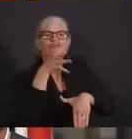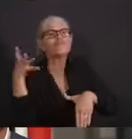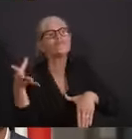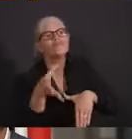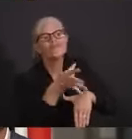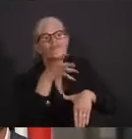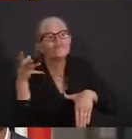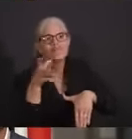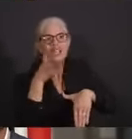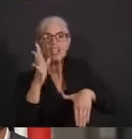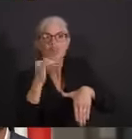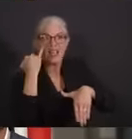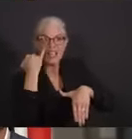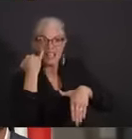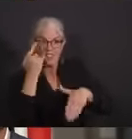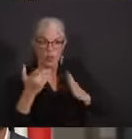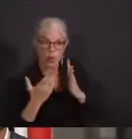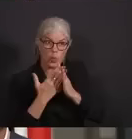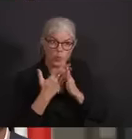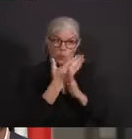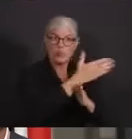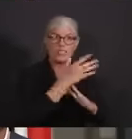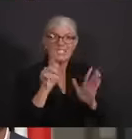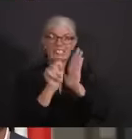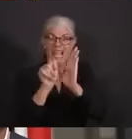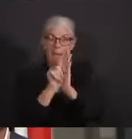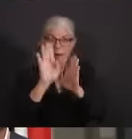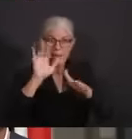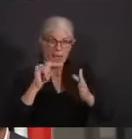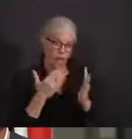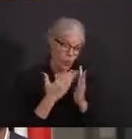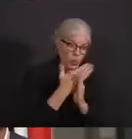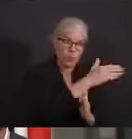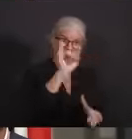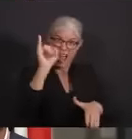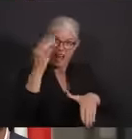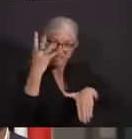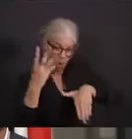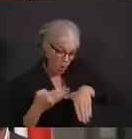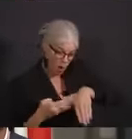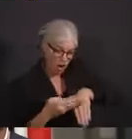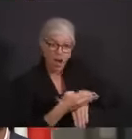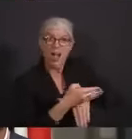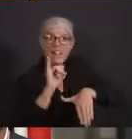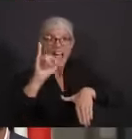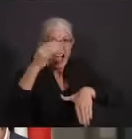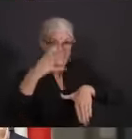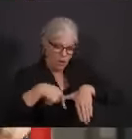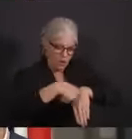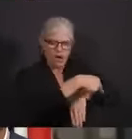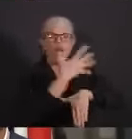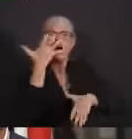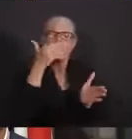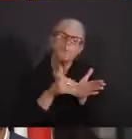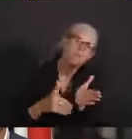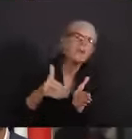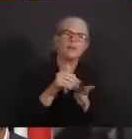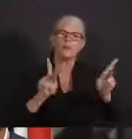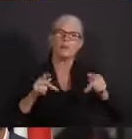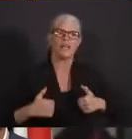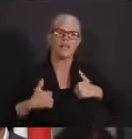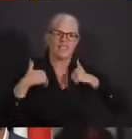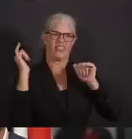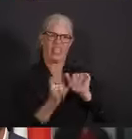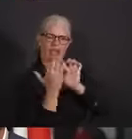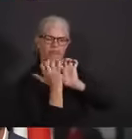into Tampa Bay and rode up I-4, that's like millions and millions of people. I do think north of the storm there's a